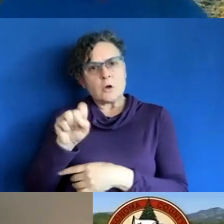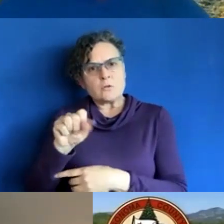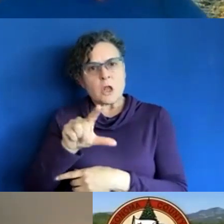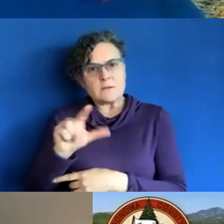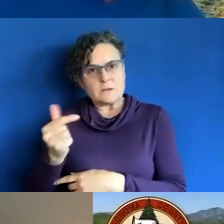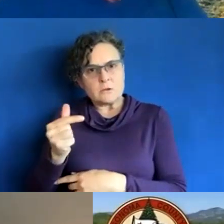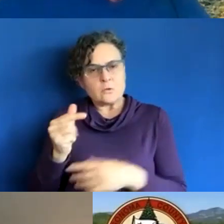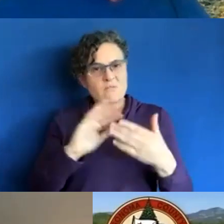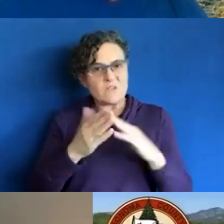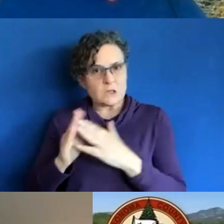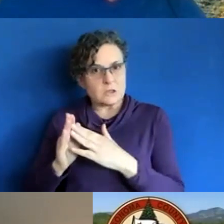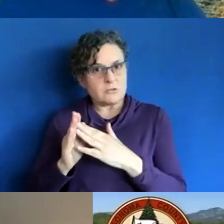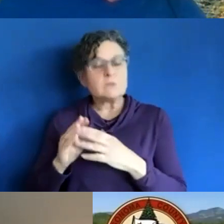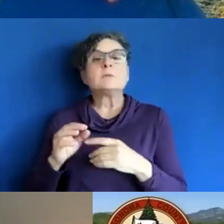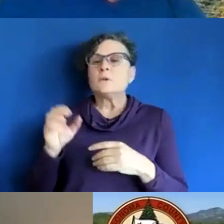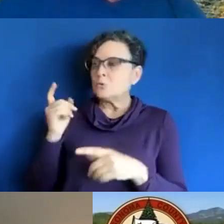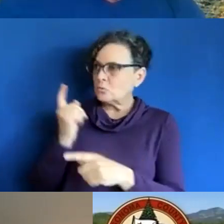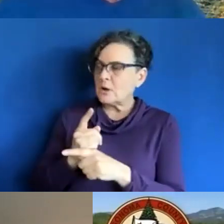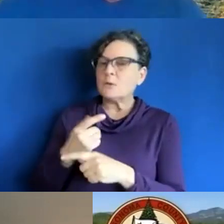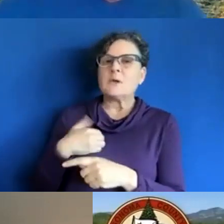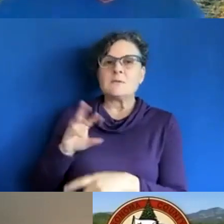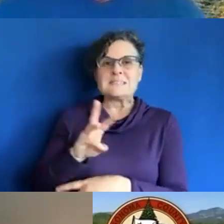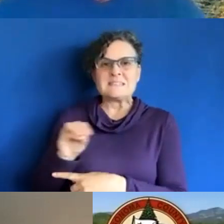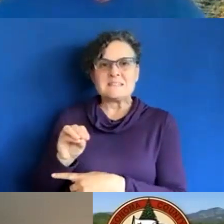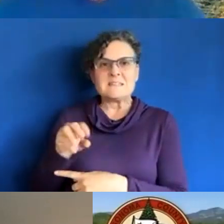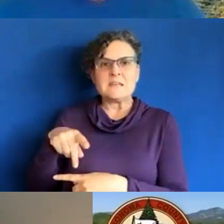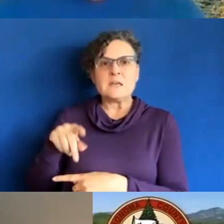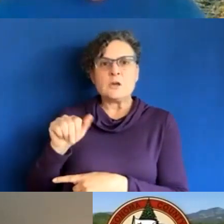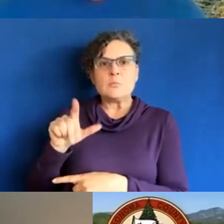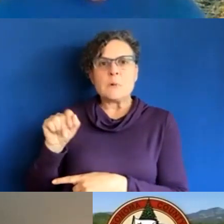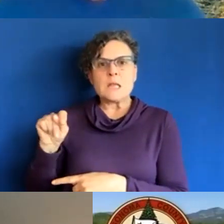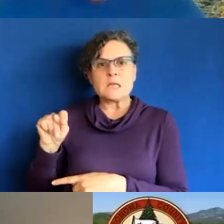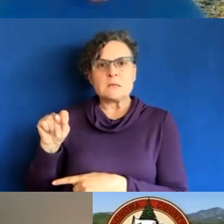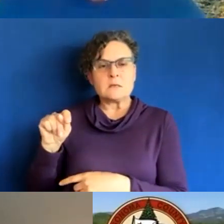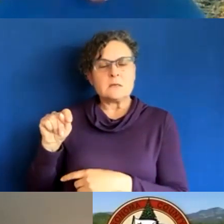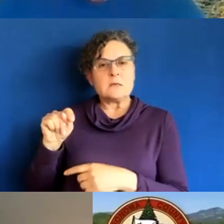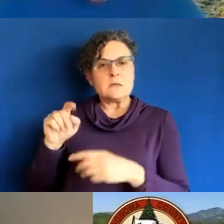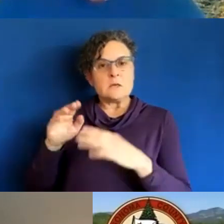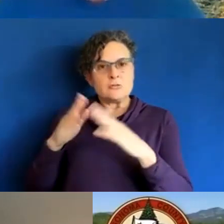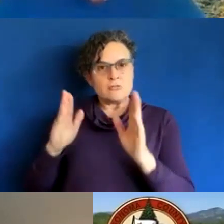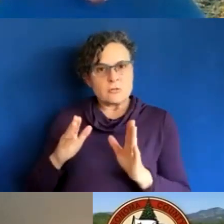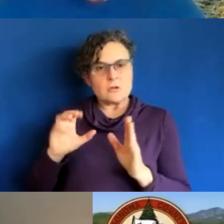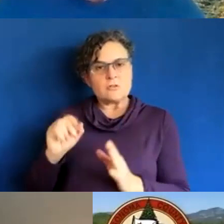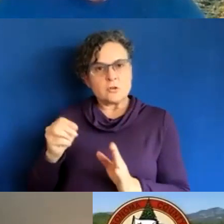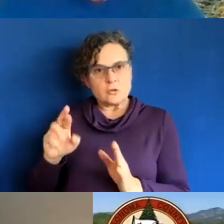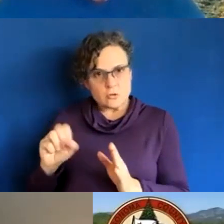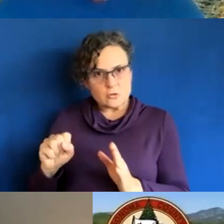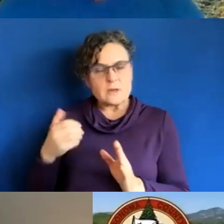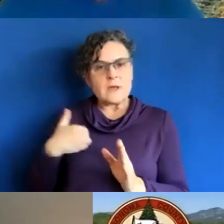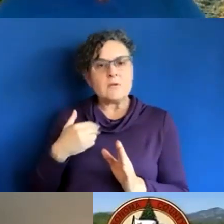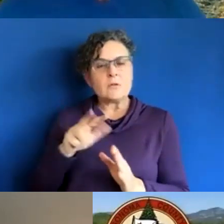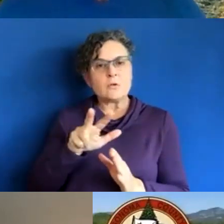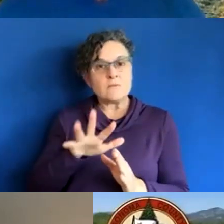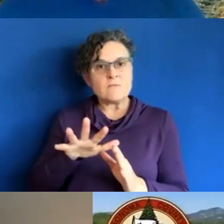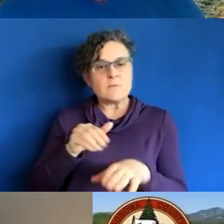for a while. It's 60 pallet shelters, those small shelters. And as noted by Supervisor Corsi, 35 trailers at the